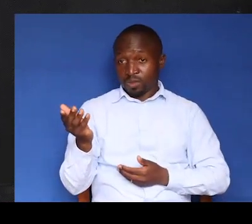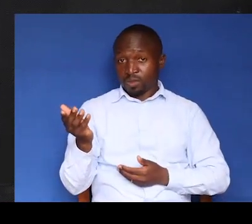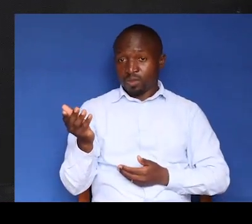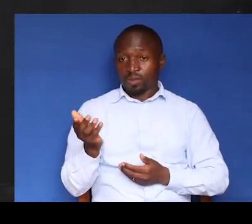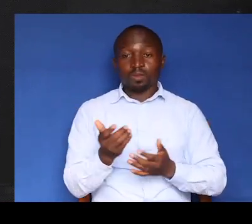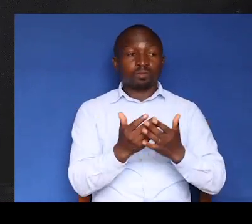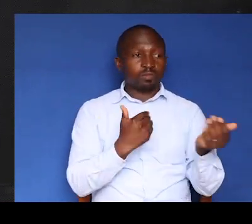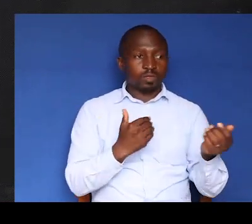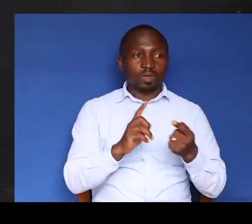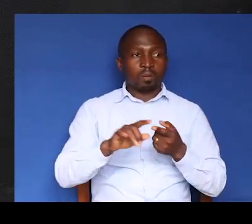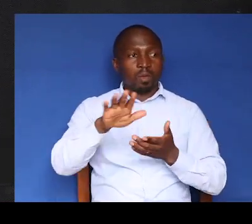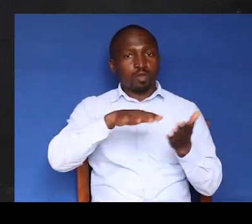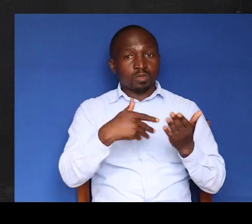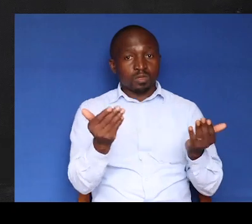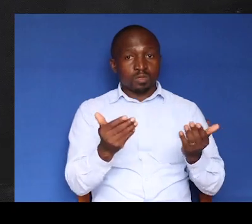wet